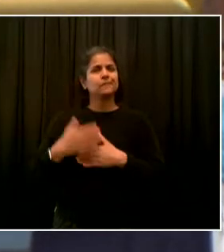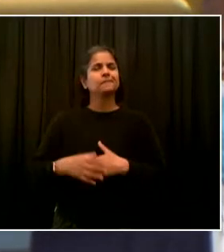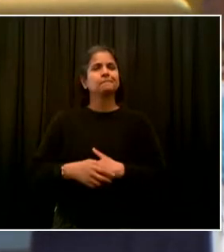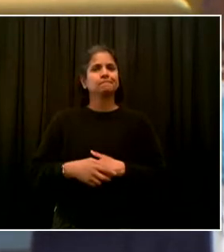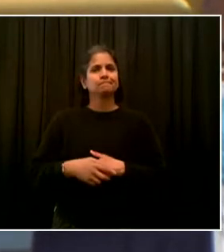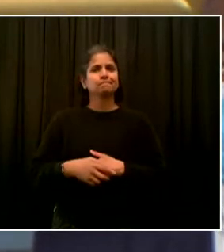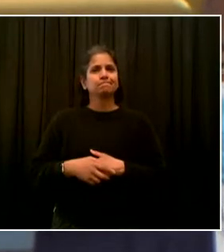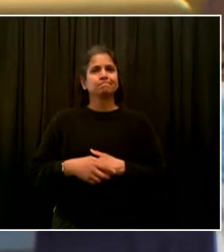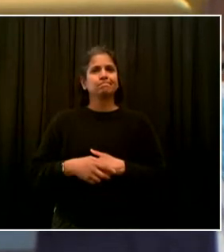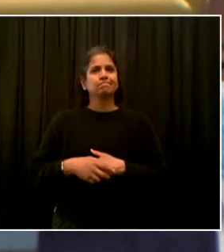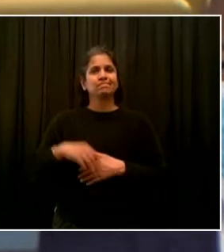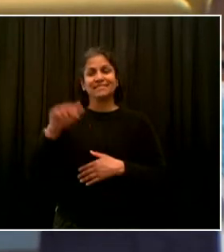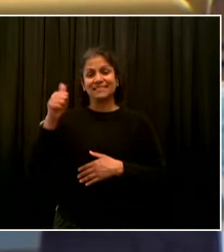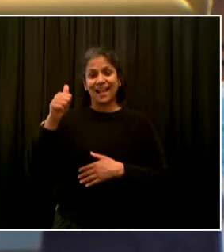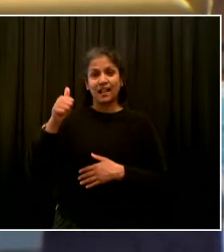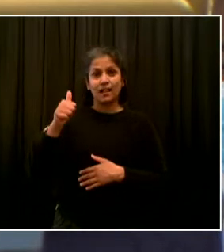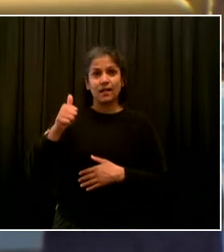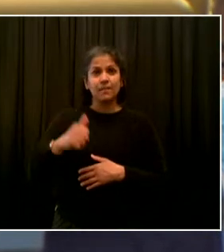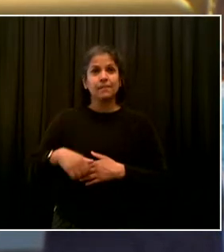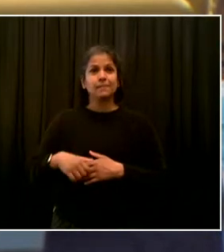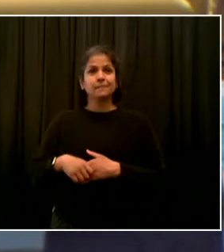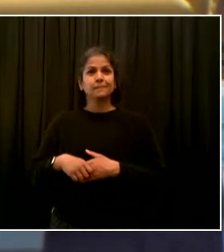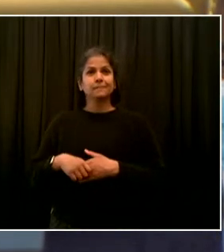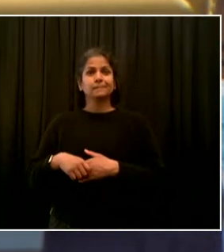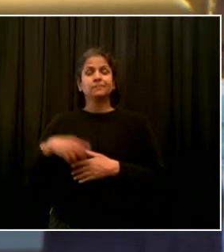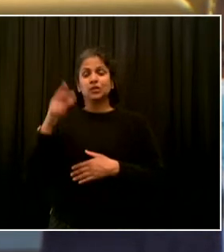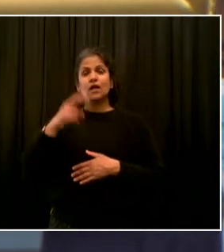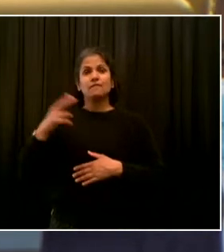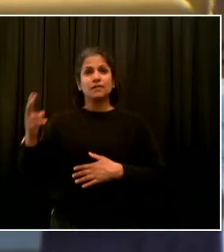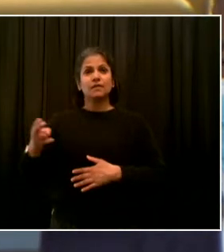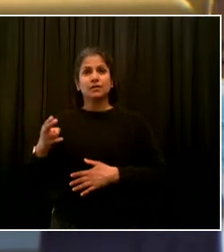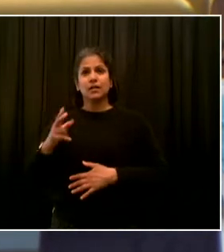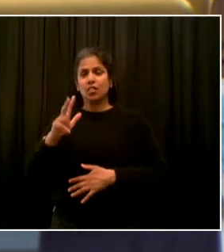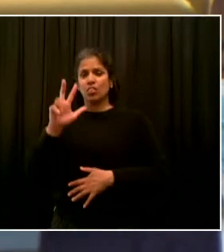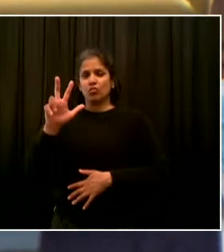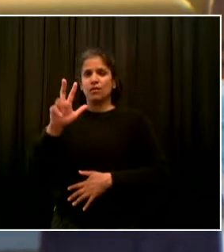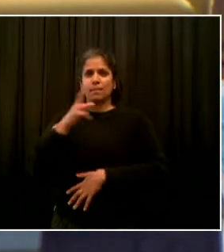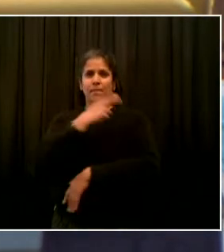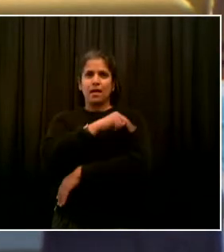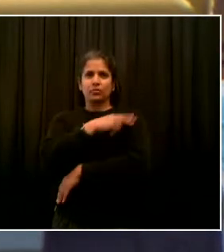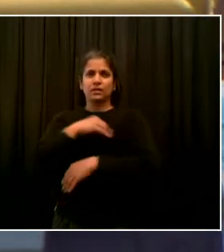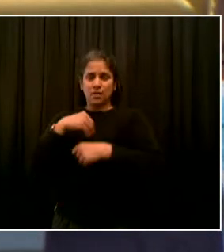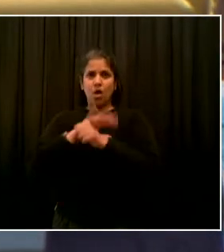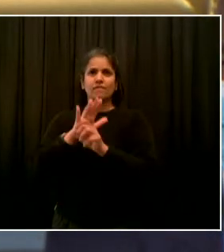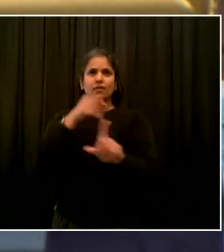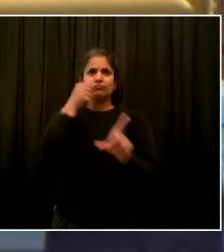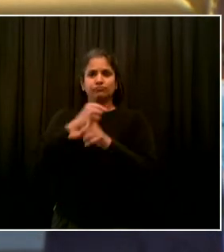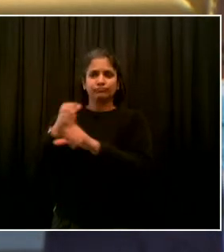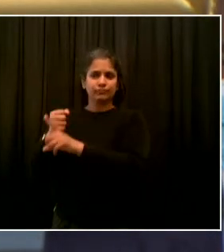hospitals, we only had 3 patients with COVID in the ICU and 19